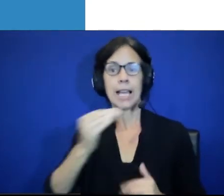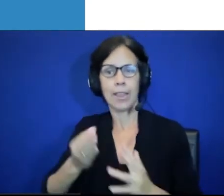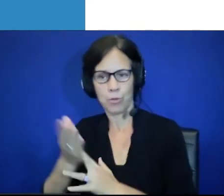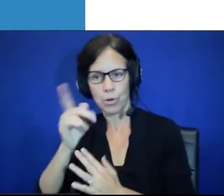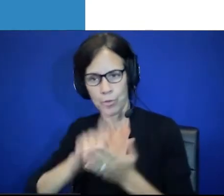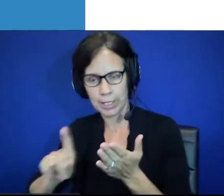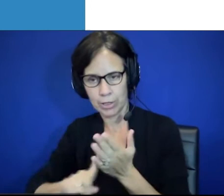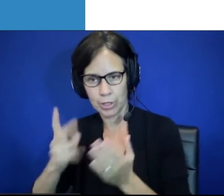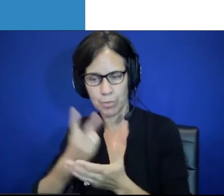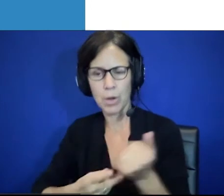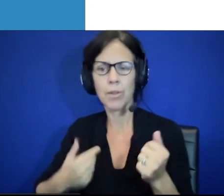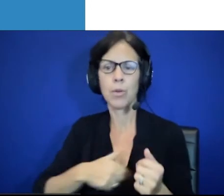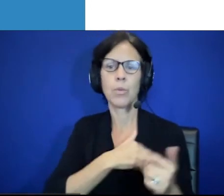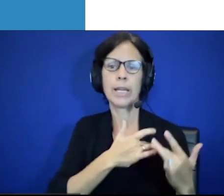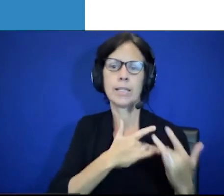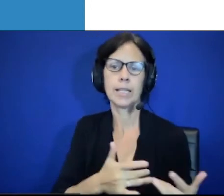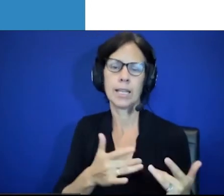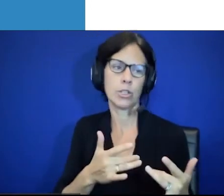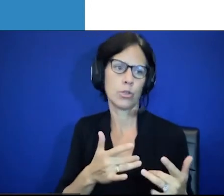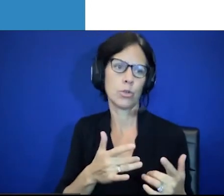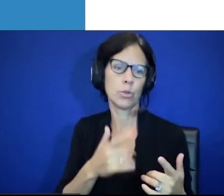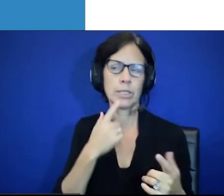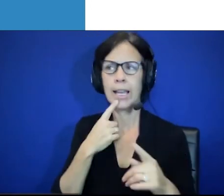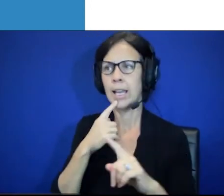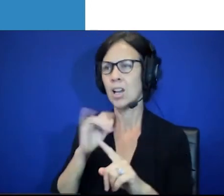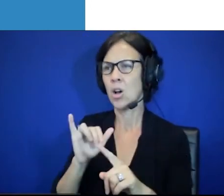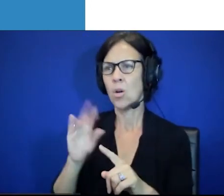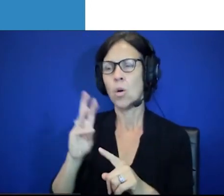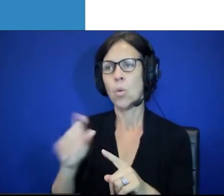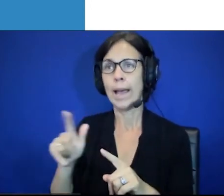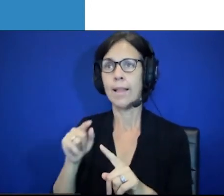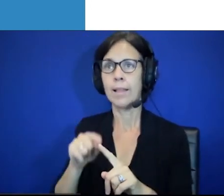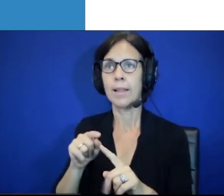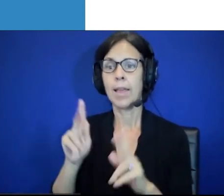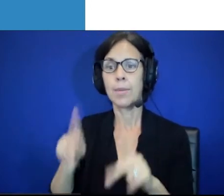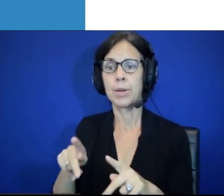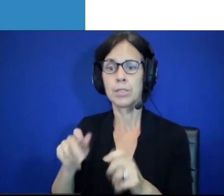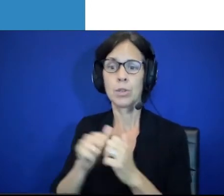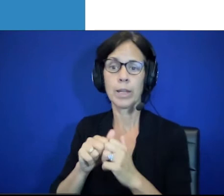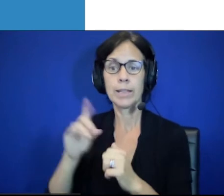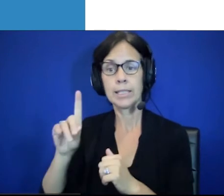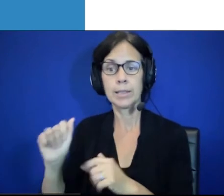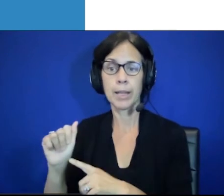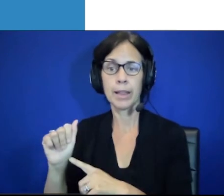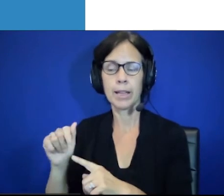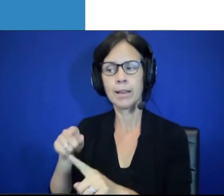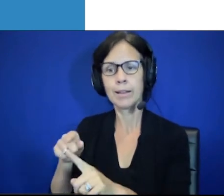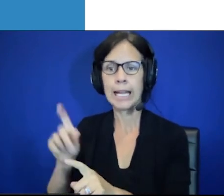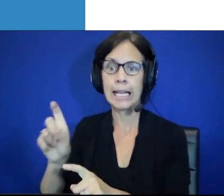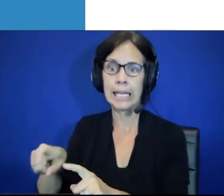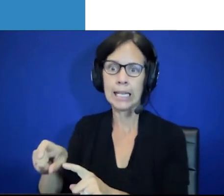we tend to go to say, well, the person with the disability is the one that